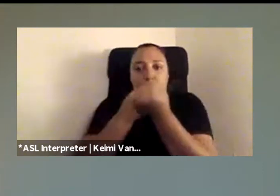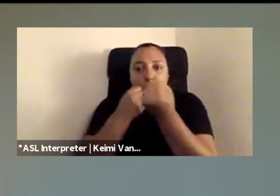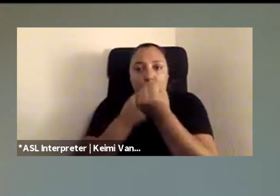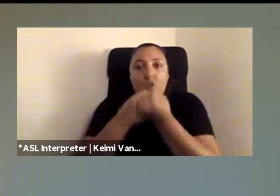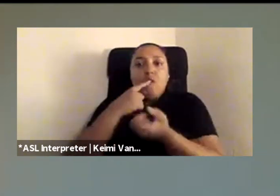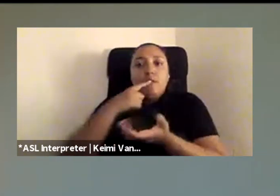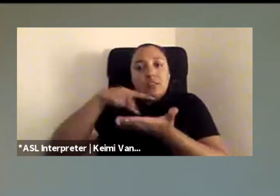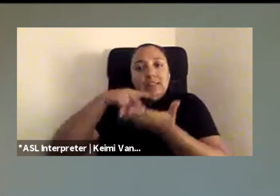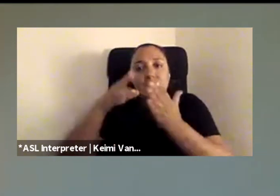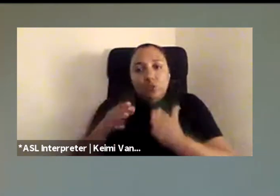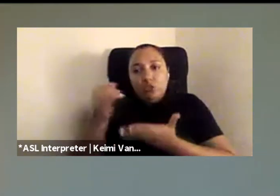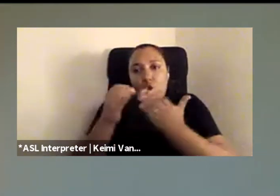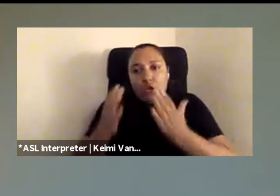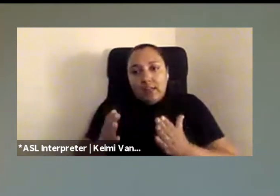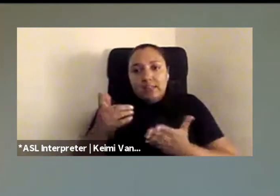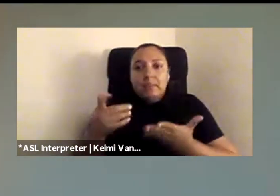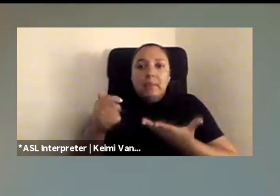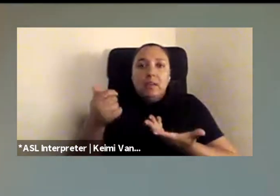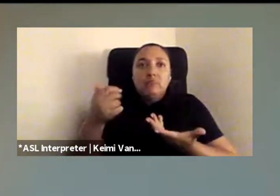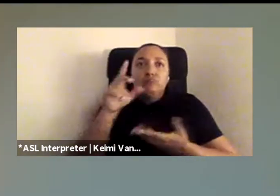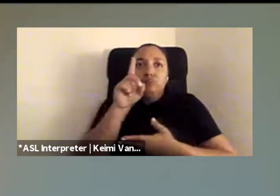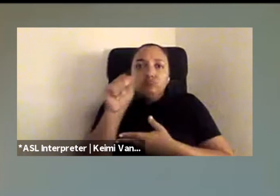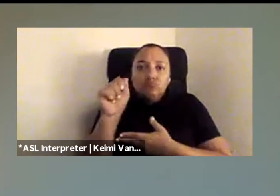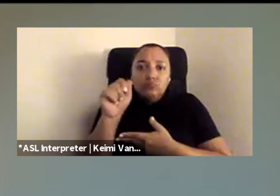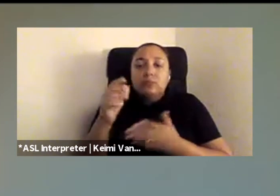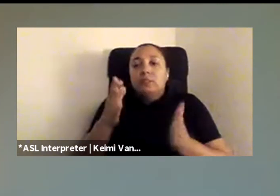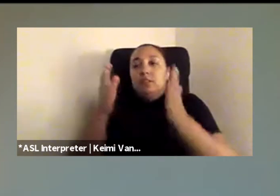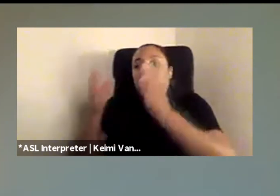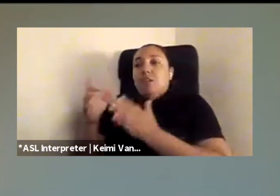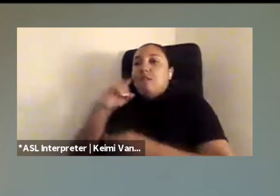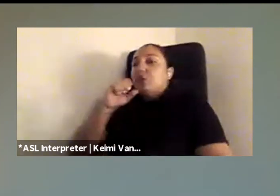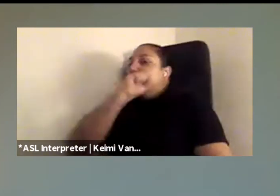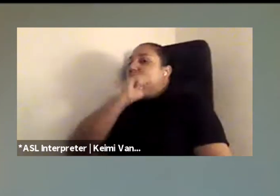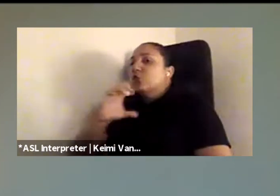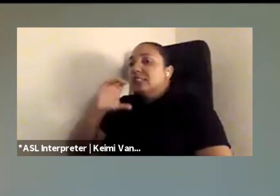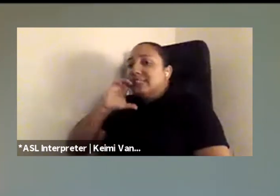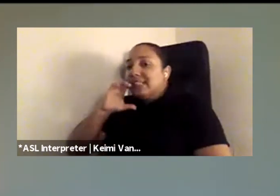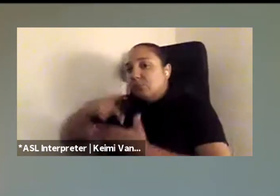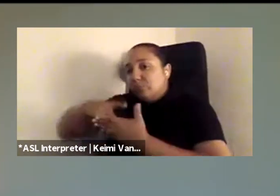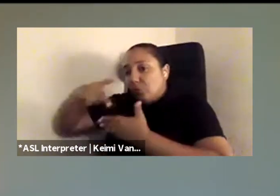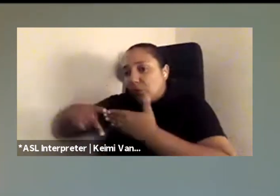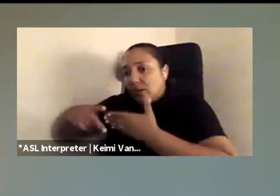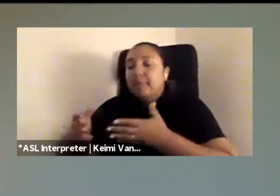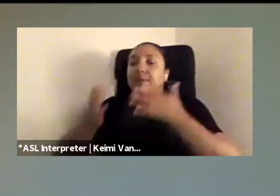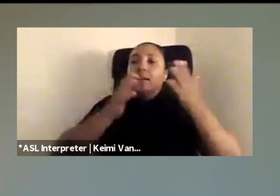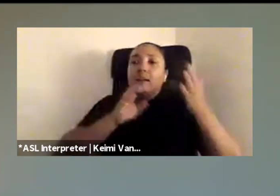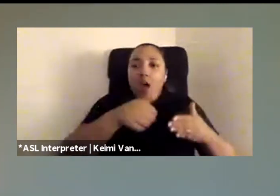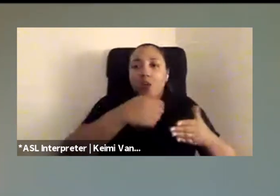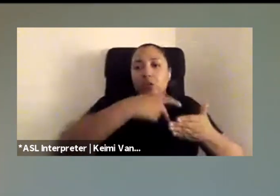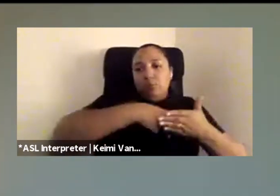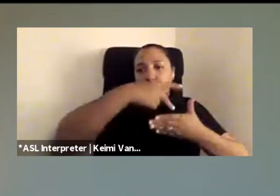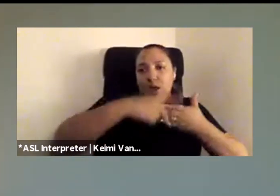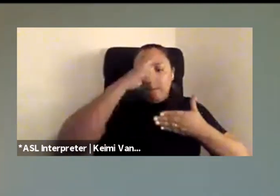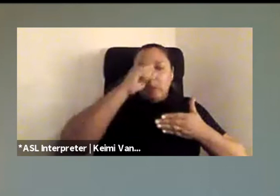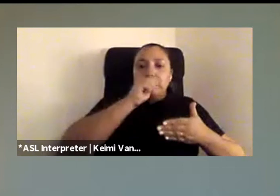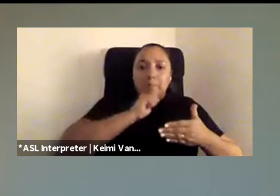that are experiencing disability. We have a program for senior citizens. We have a program for folks struggling with addiction